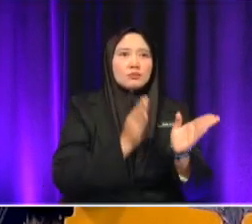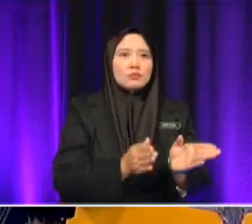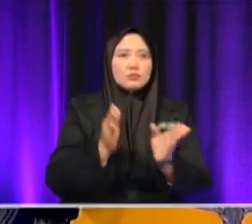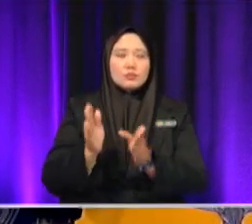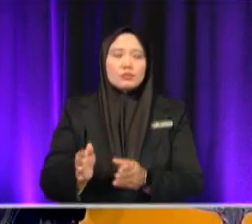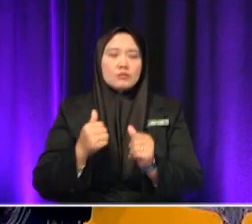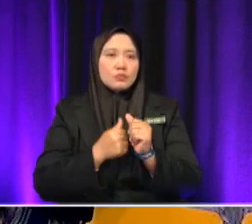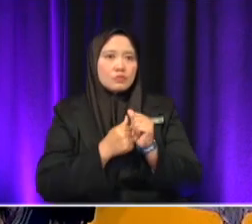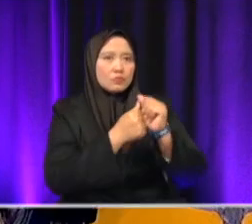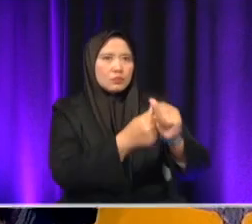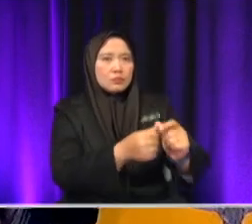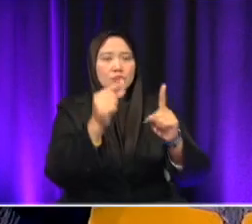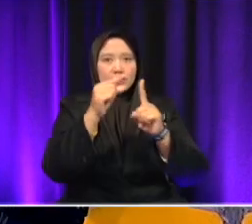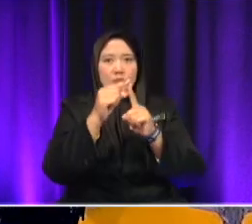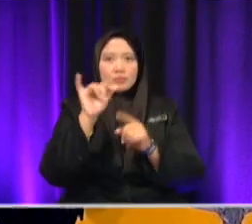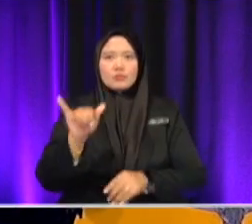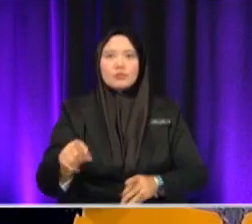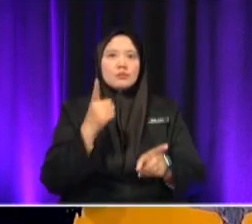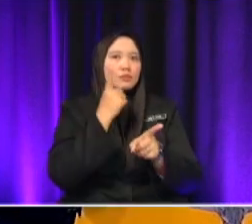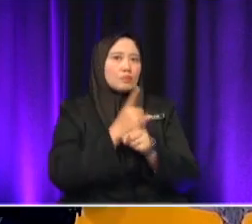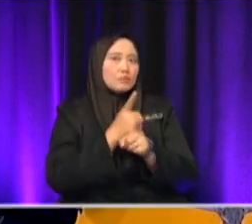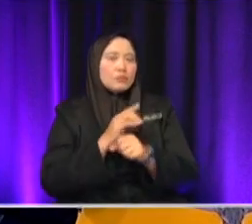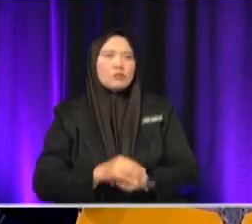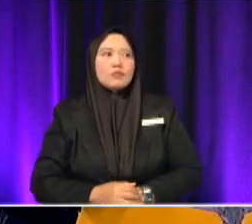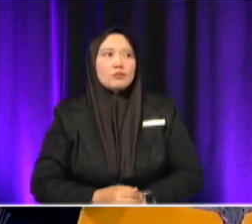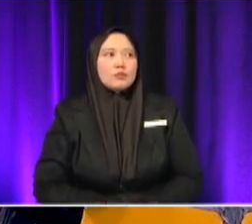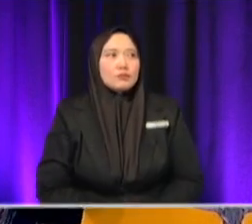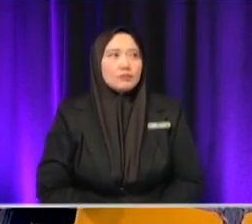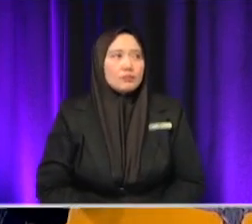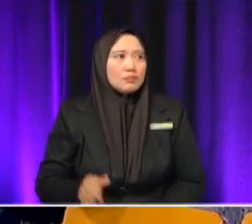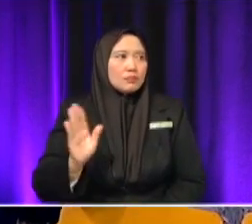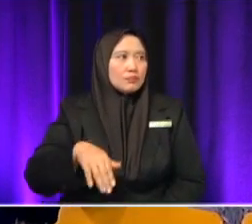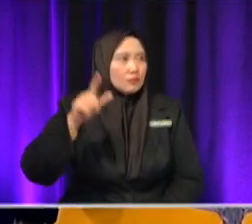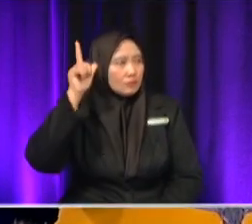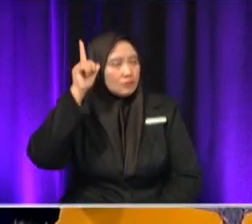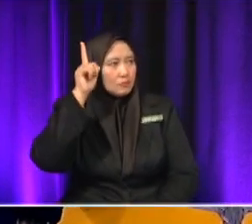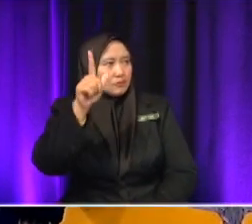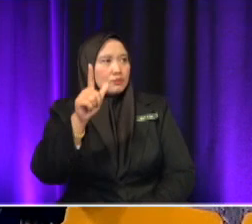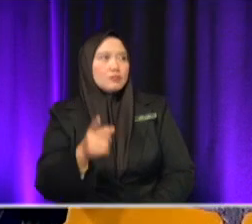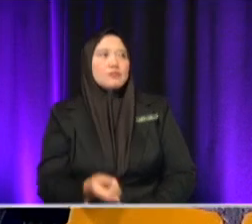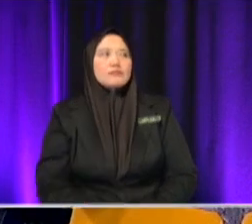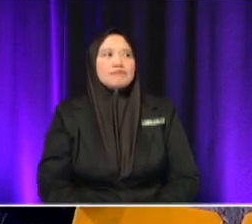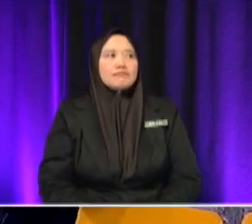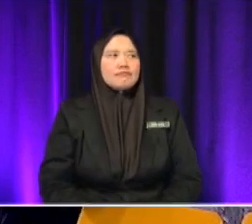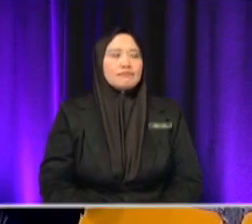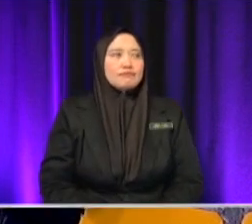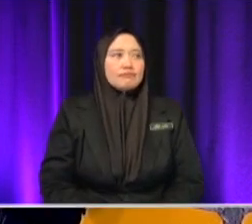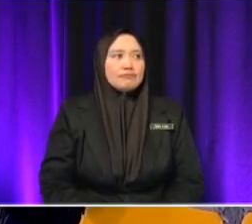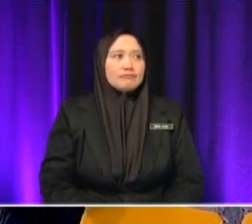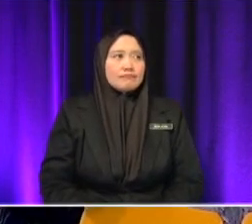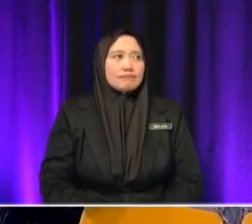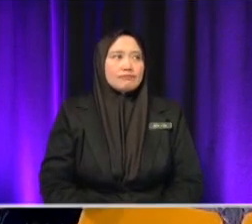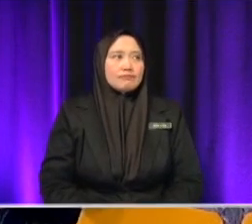correct word to fit in the sentence. Okay. Okay, so let's have a look. Okay,